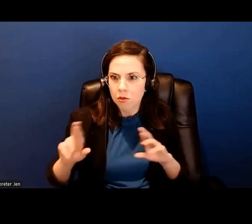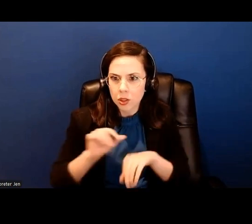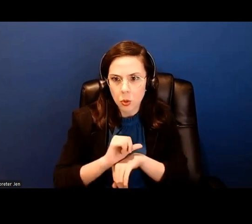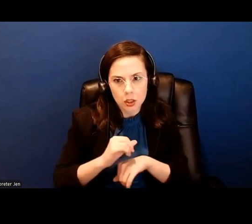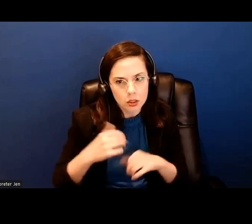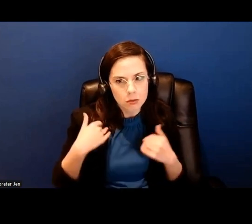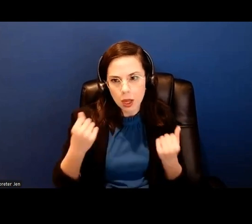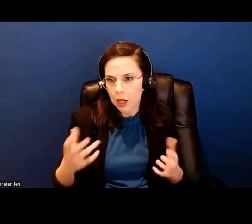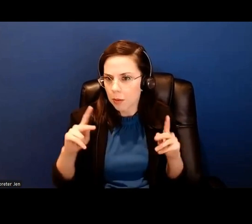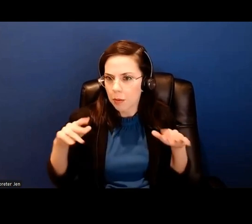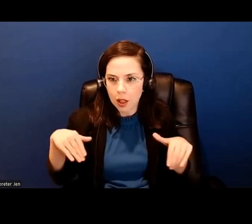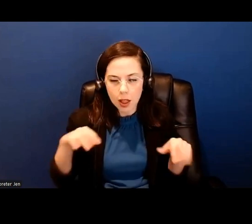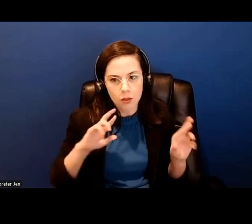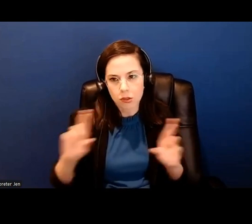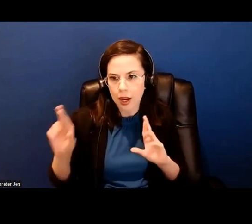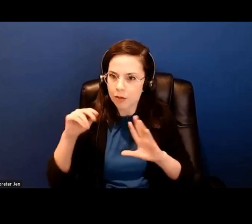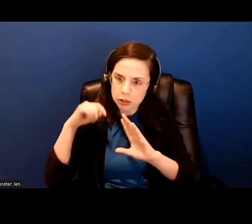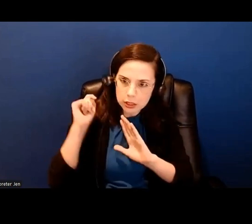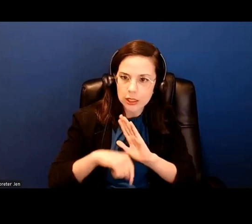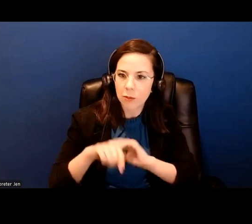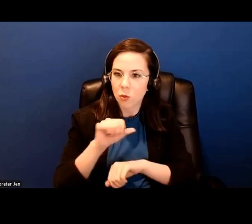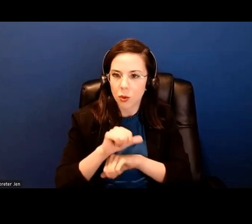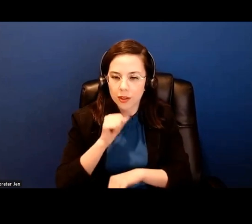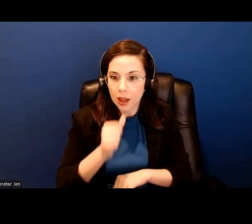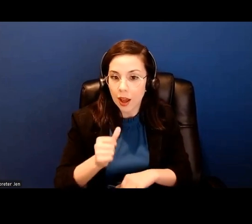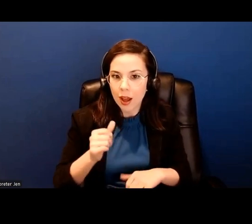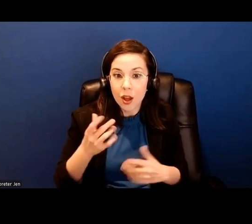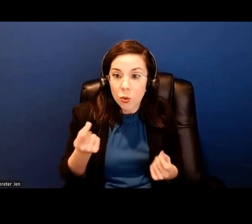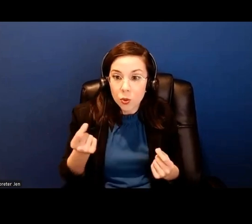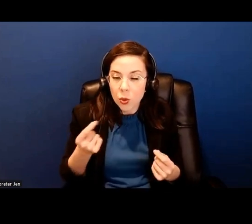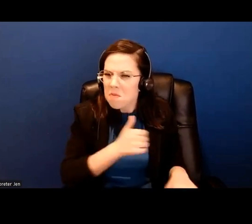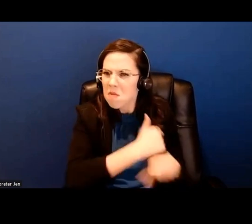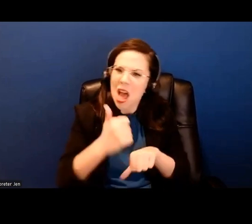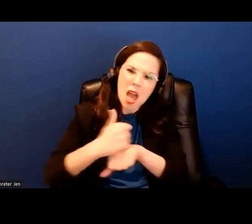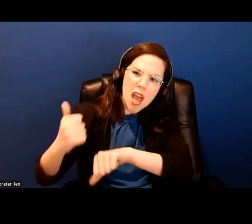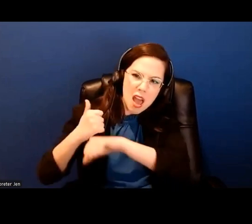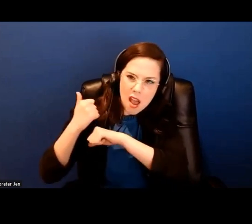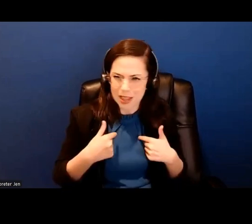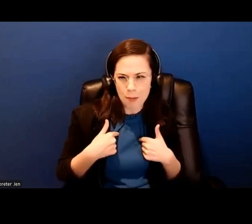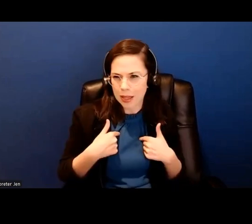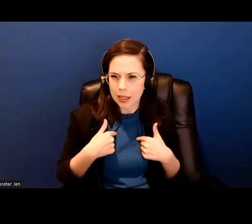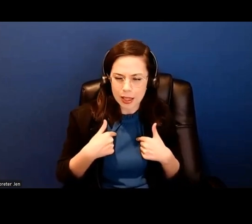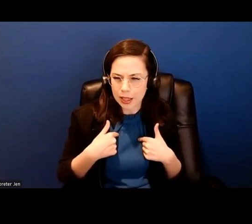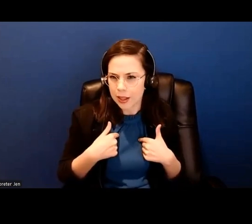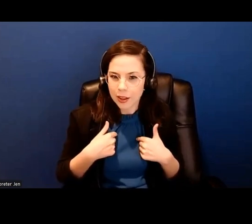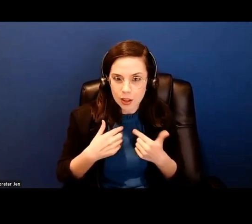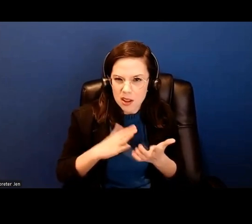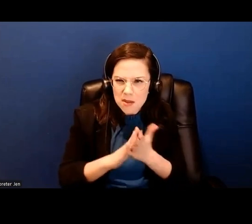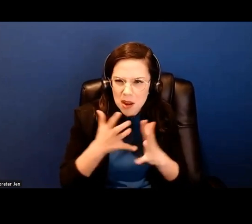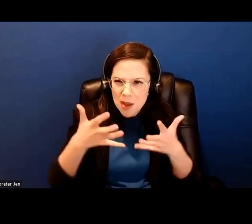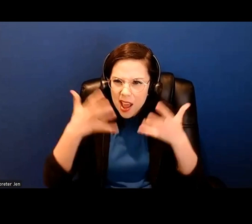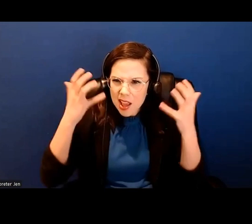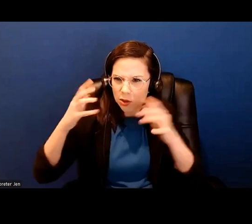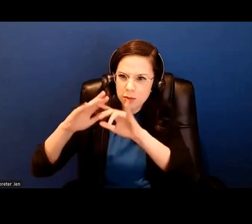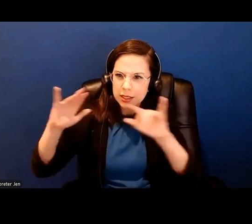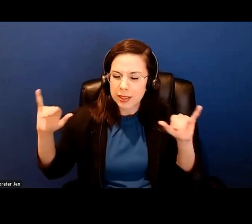people come in not ready to do the depth of this work. They come in blaming everybody else but themselves for it, and come in very angry about the system